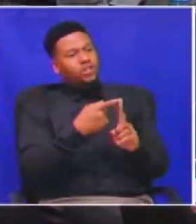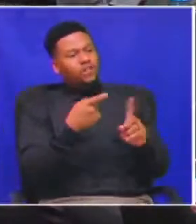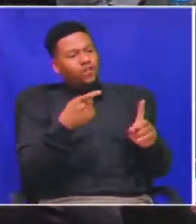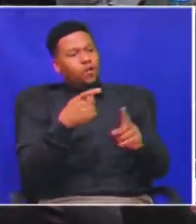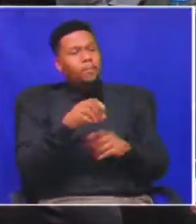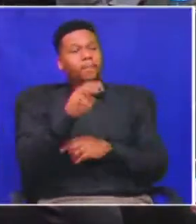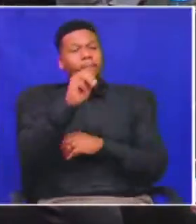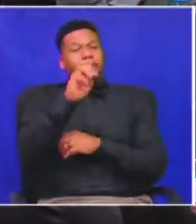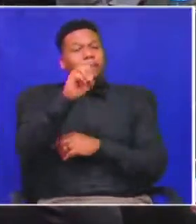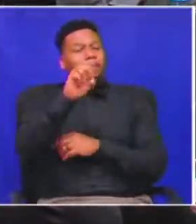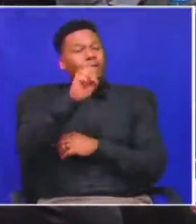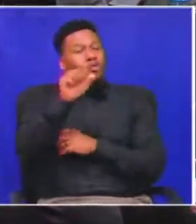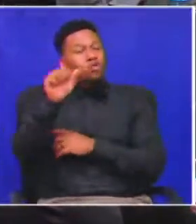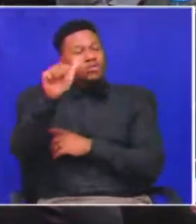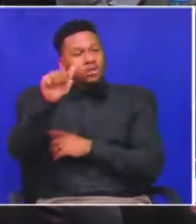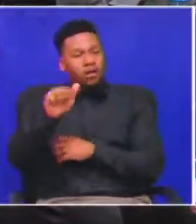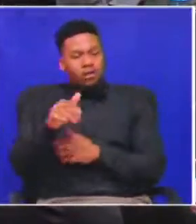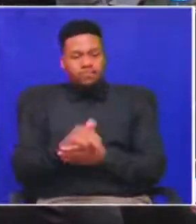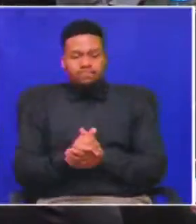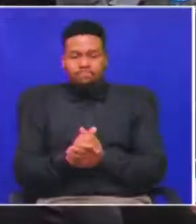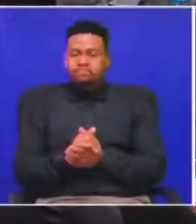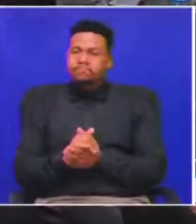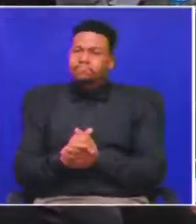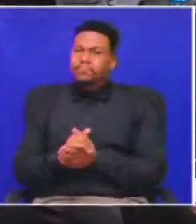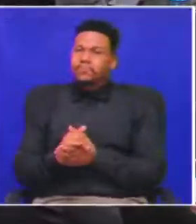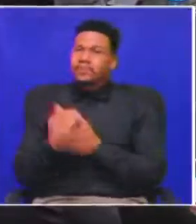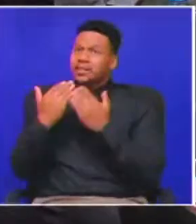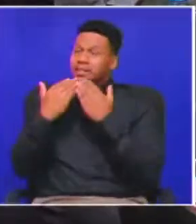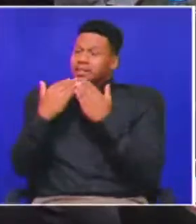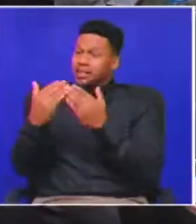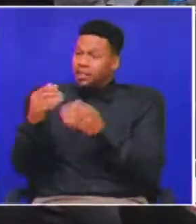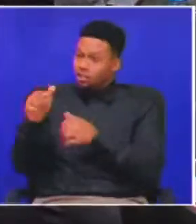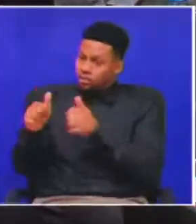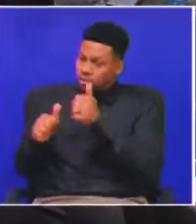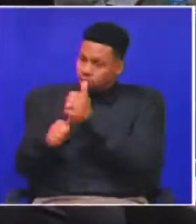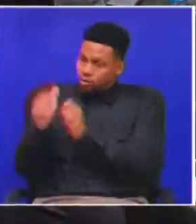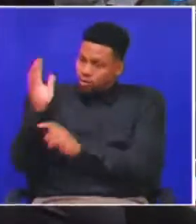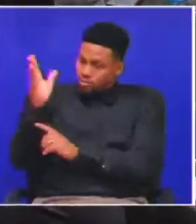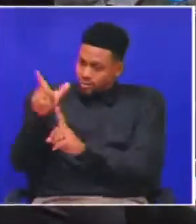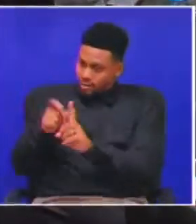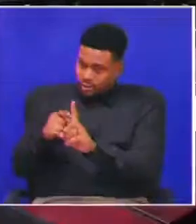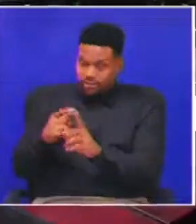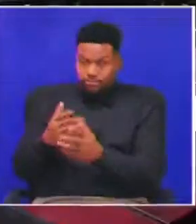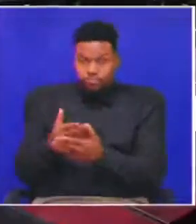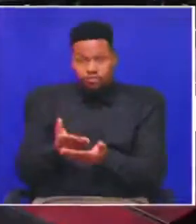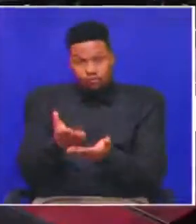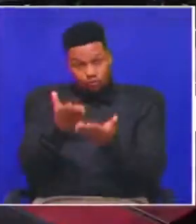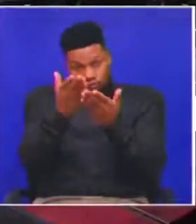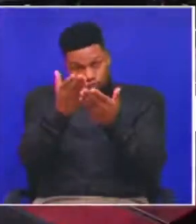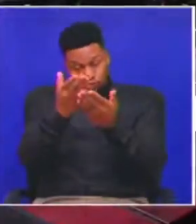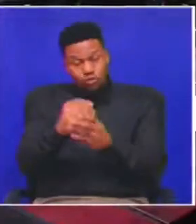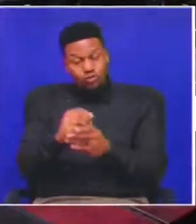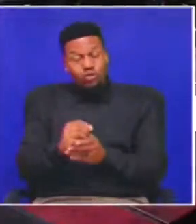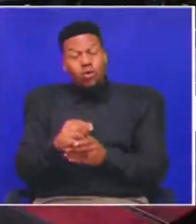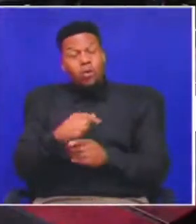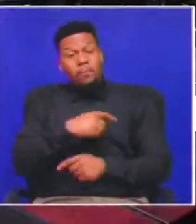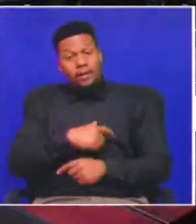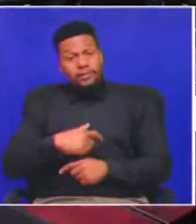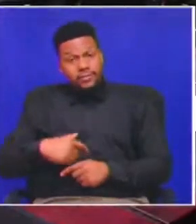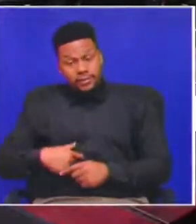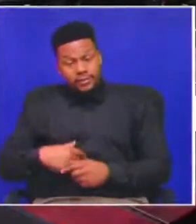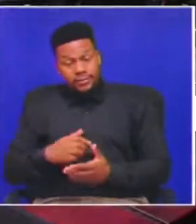Musa. Thank you, Deputy Speaker. His Excellency, Mr. President,